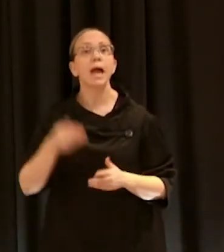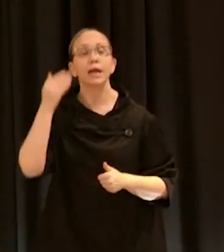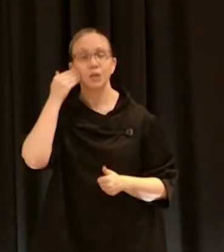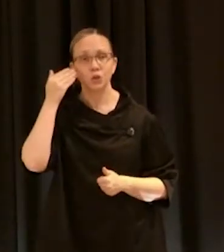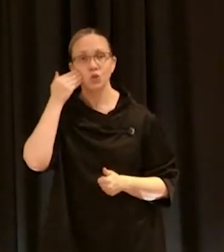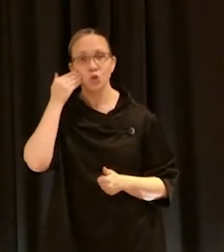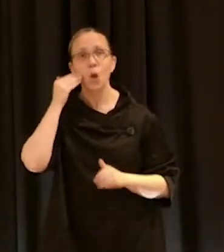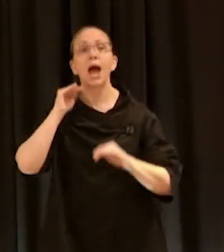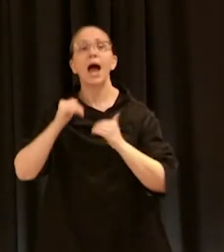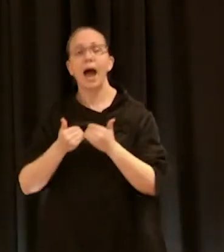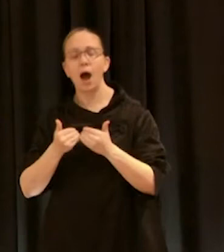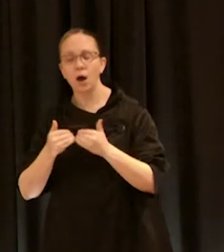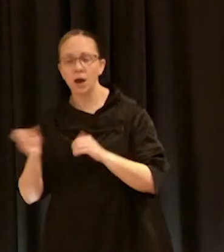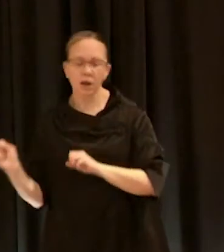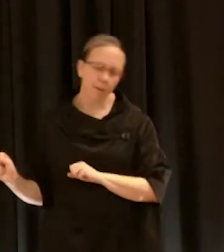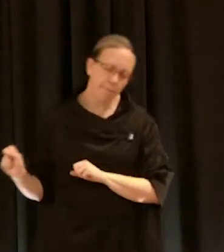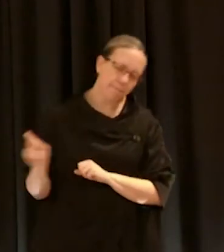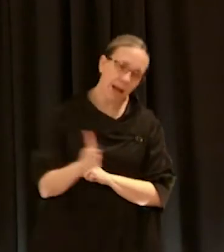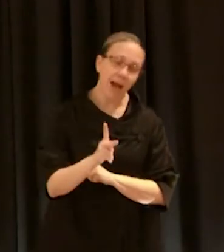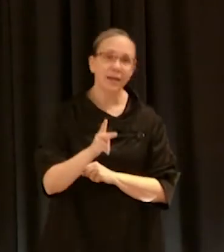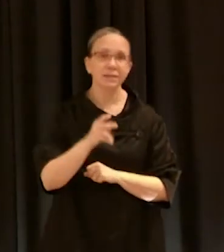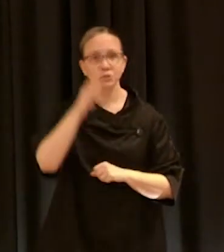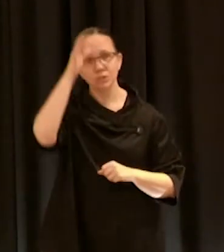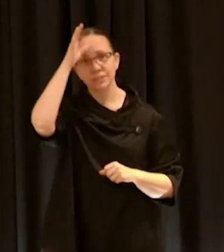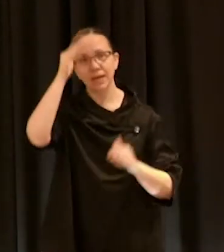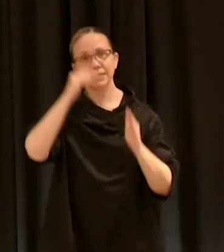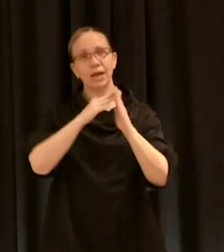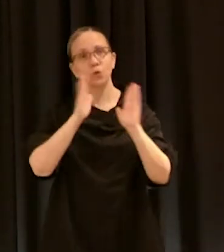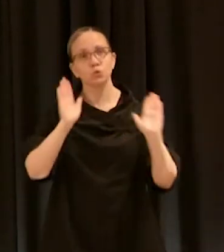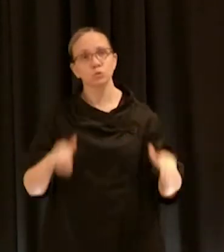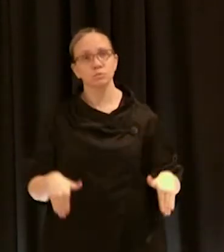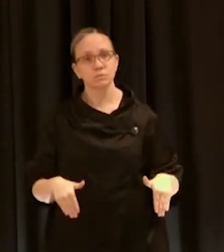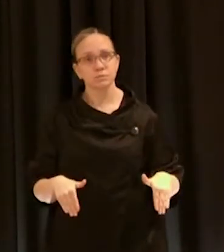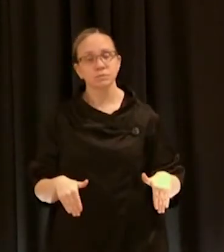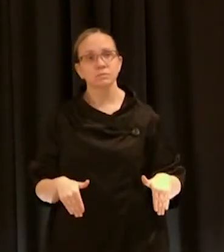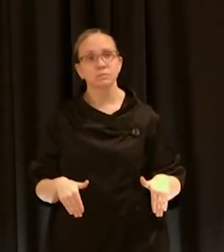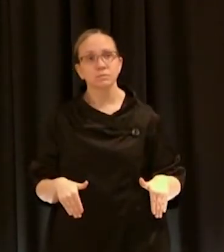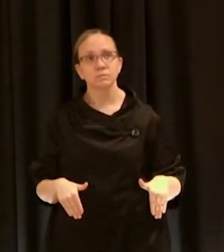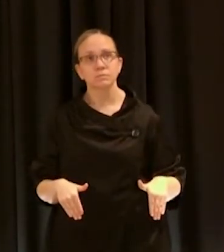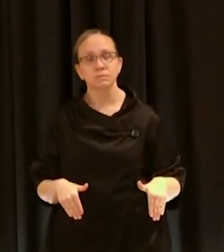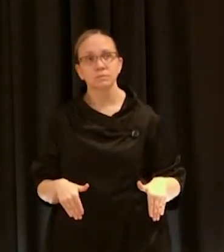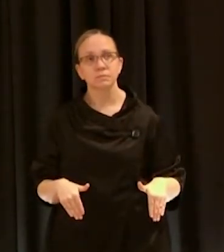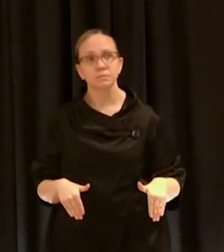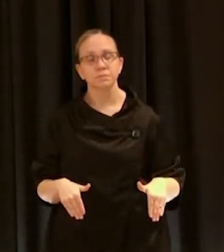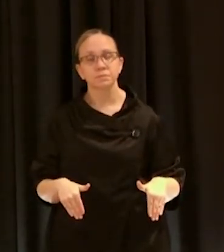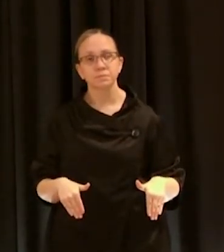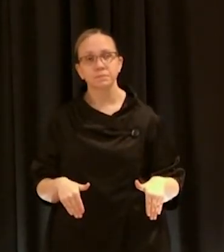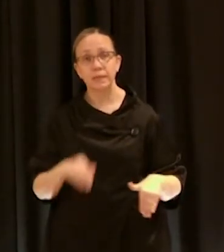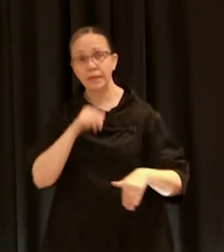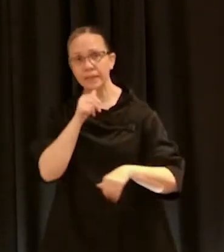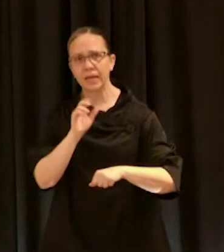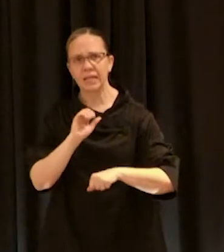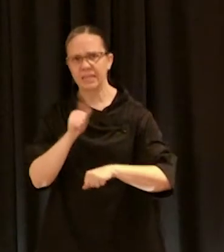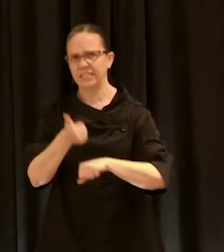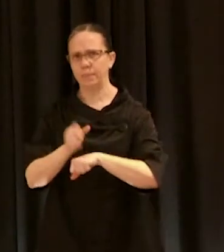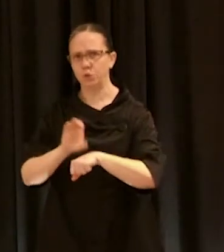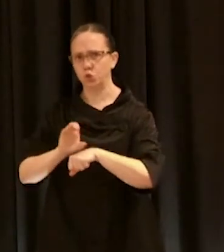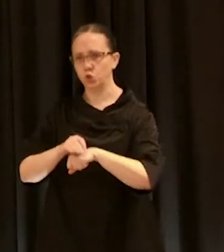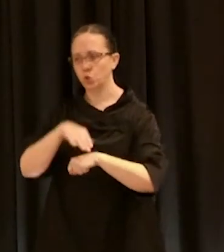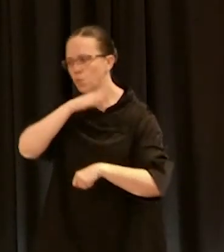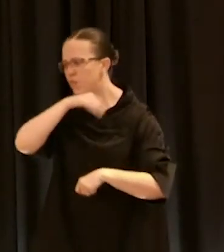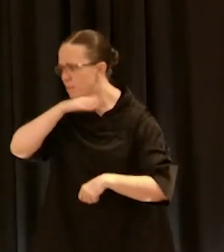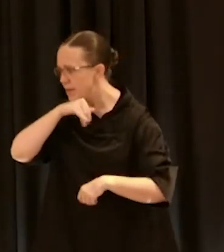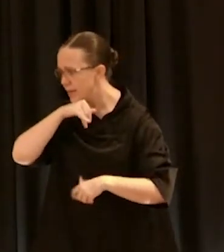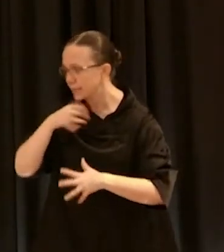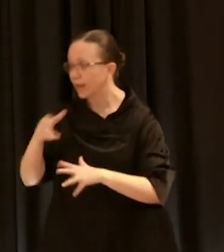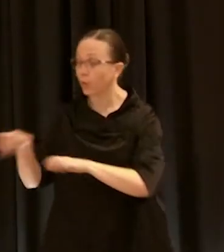knew how to get back to daddy's house. They didn't build a church in the pig pen. They